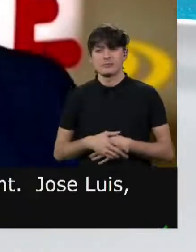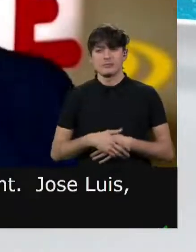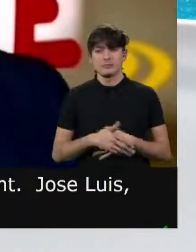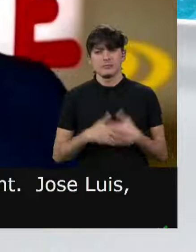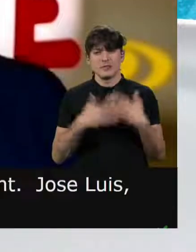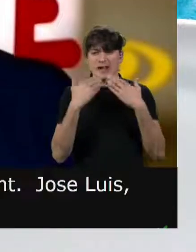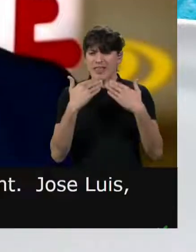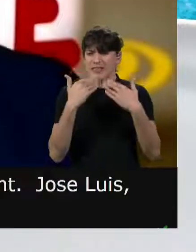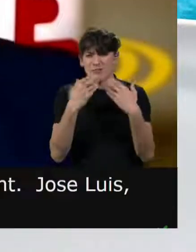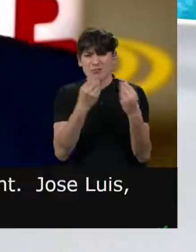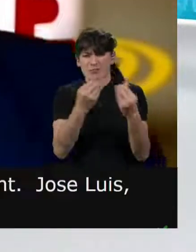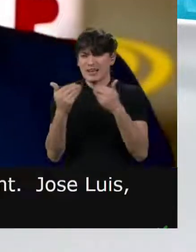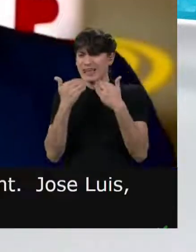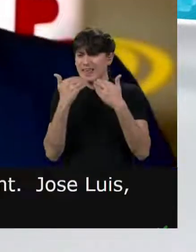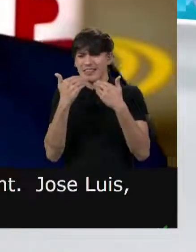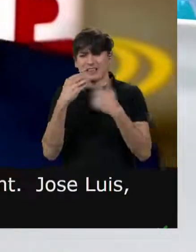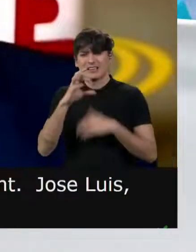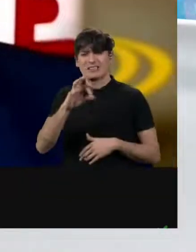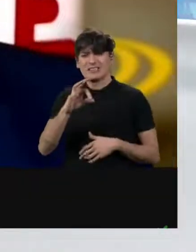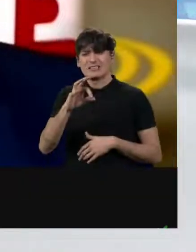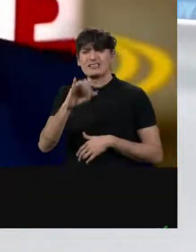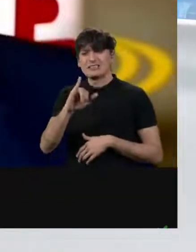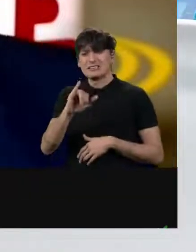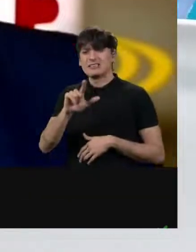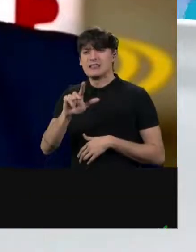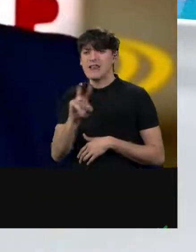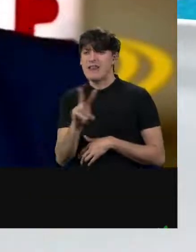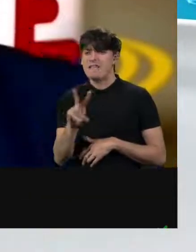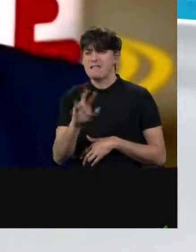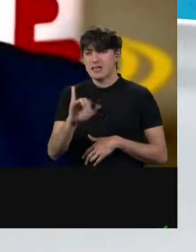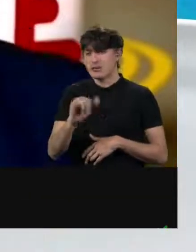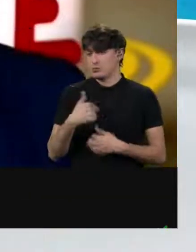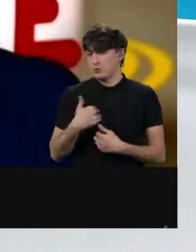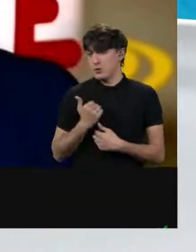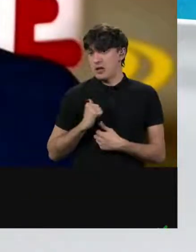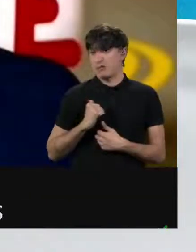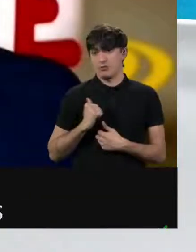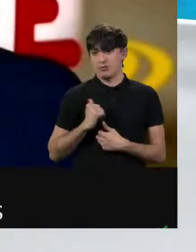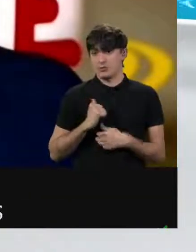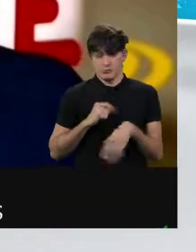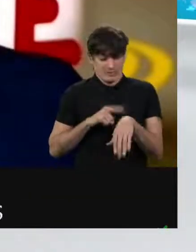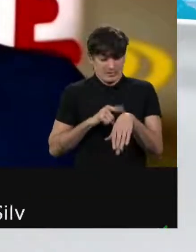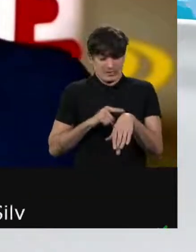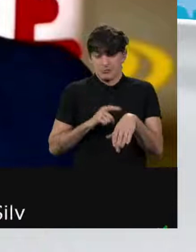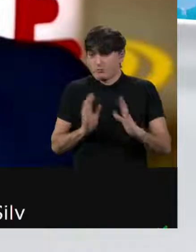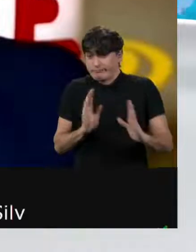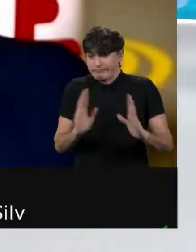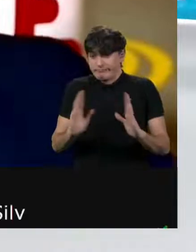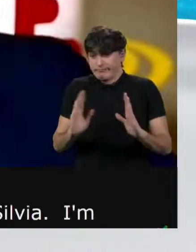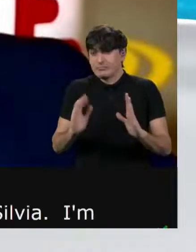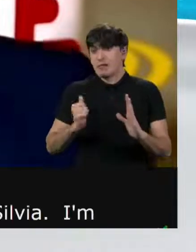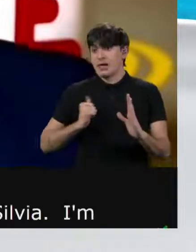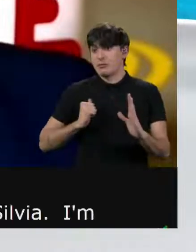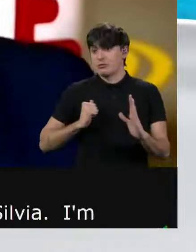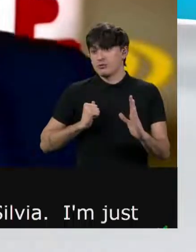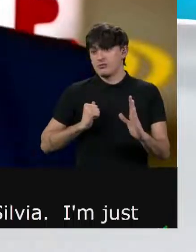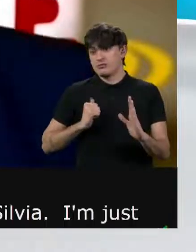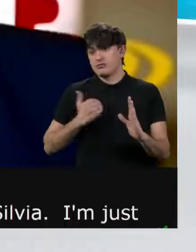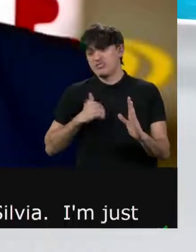Well, thanks very much, Sylvia. I'm just going to